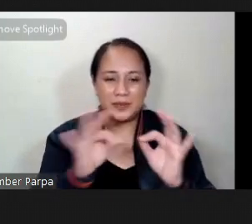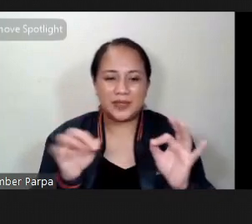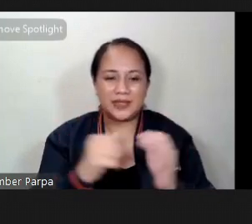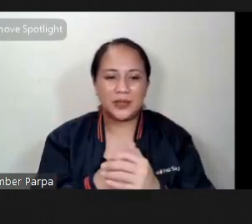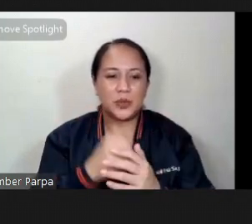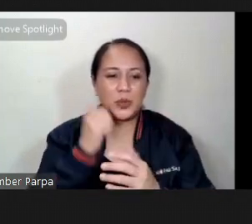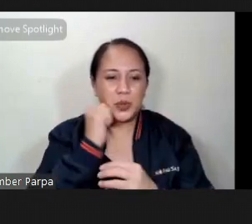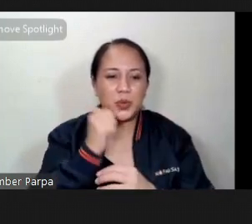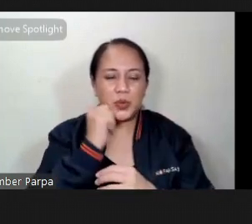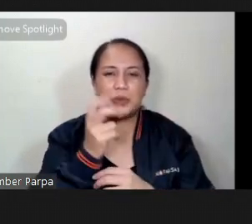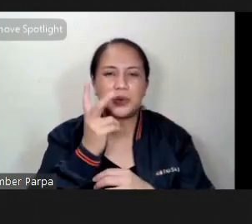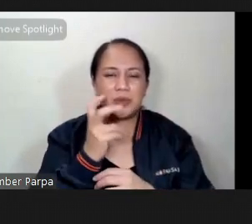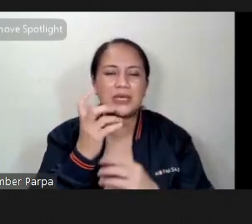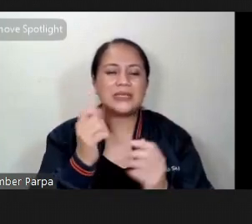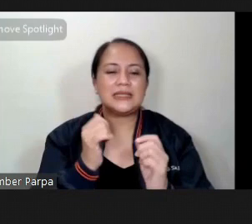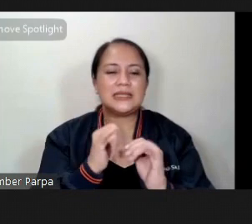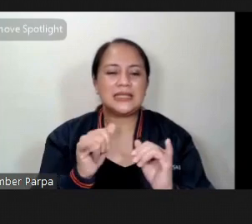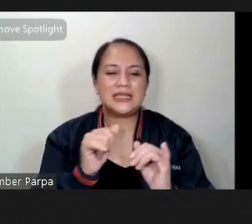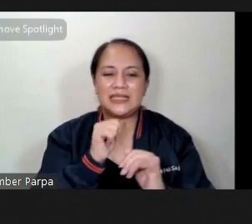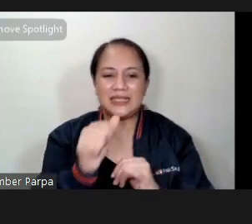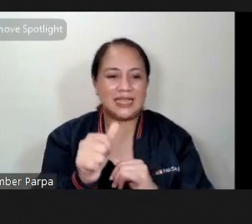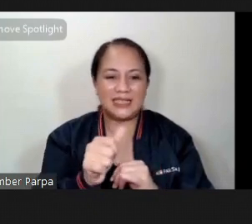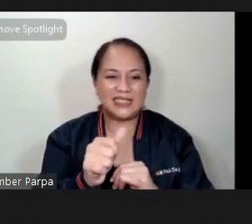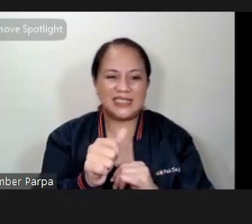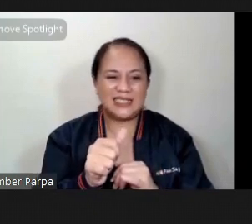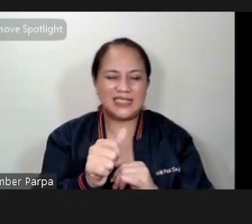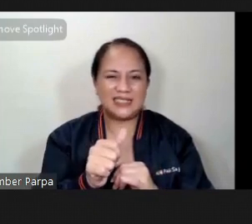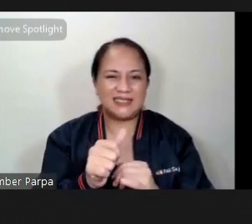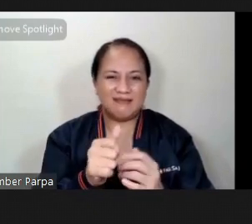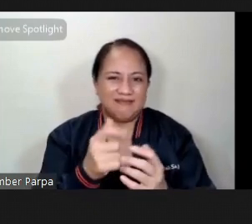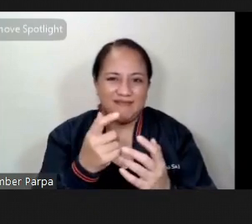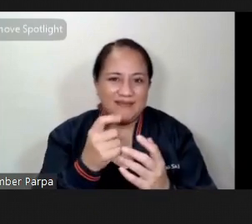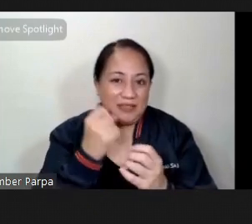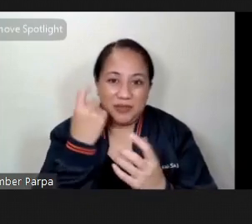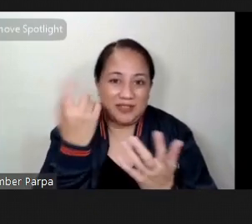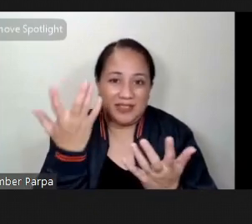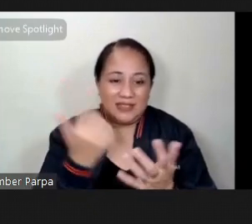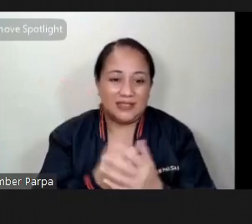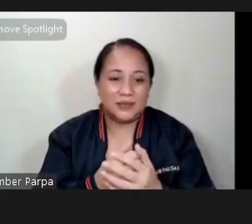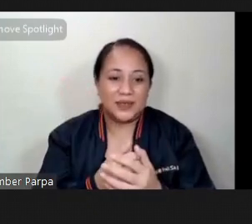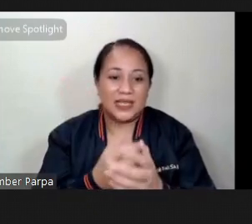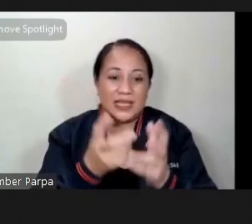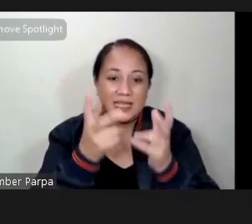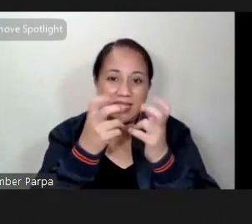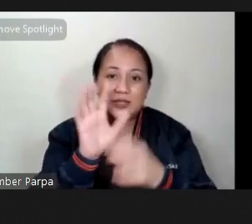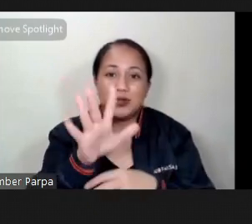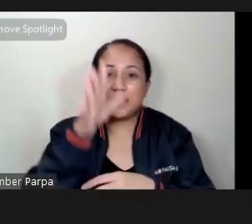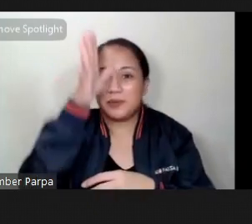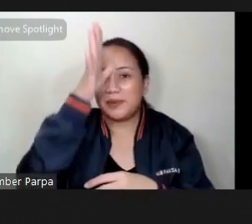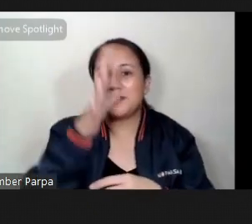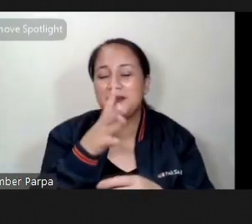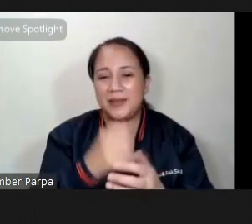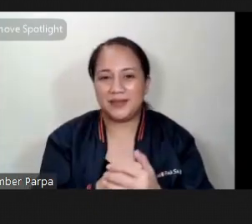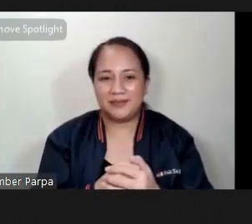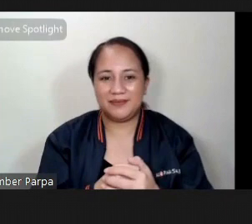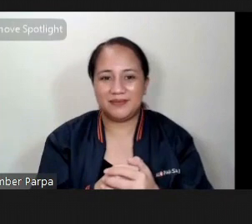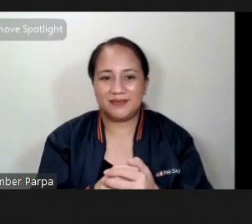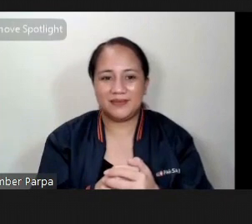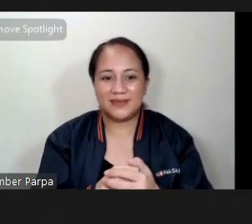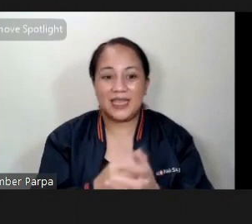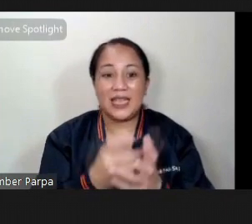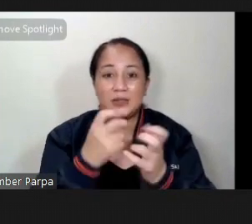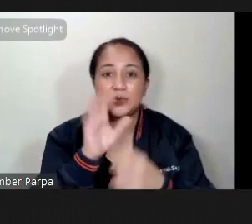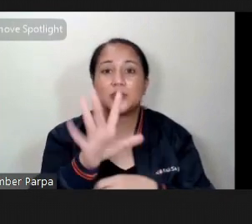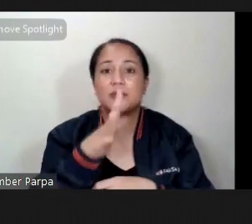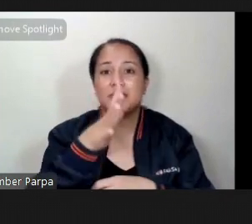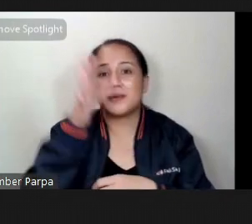palagi nating naririnig, hindi na natin talaga siya naririnig. Listen to your parents. Makinig kayo sa mga magulang